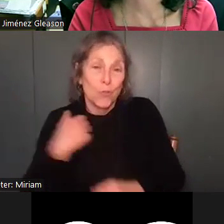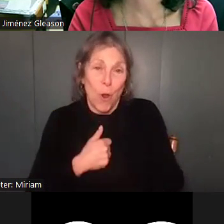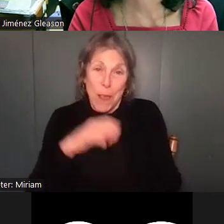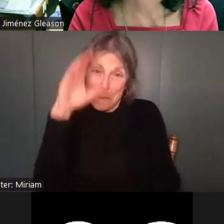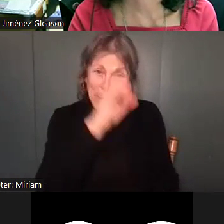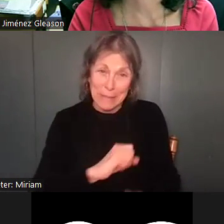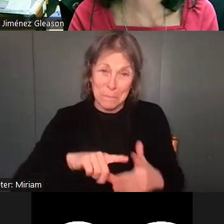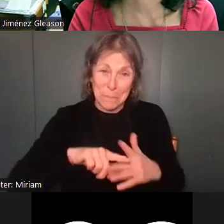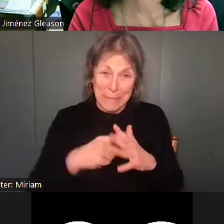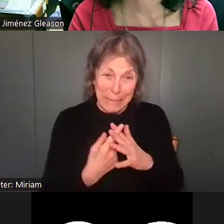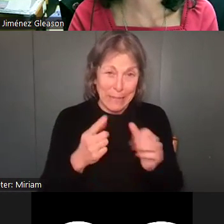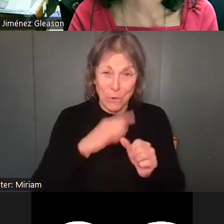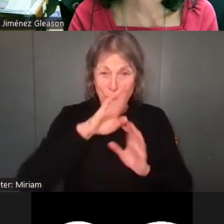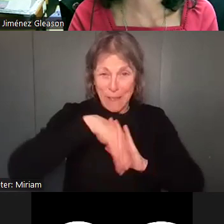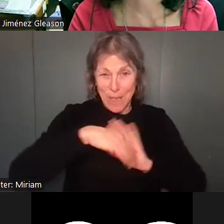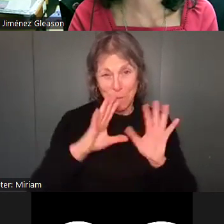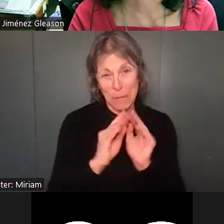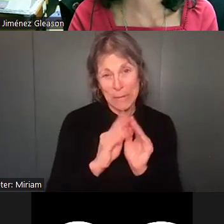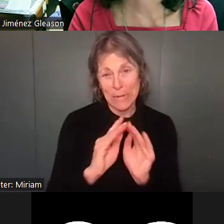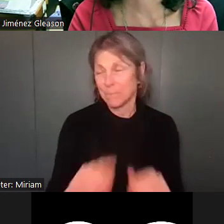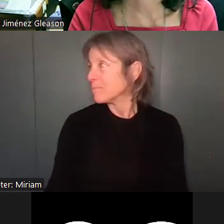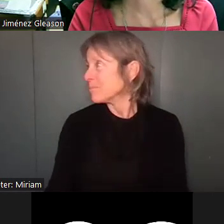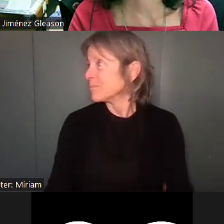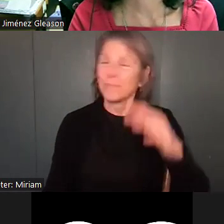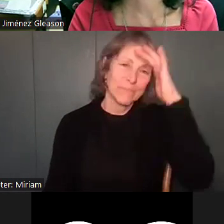first half an hour of the meeting.